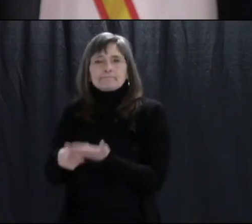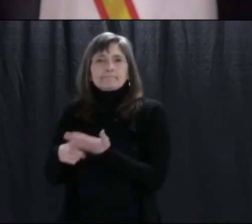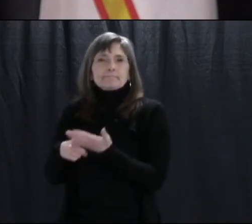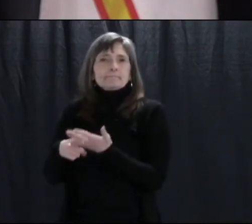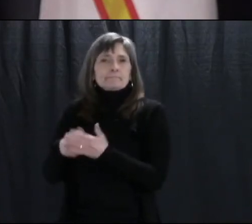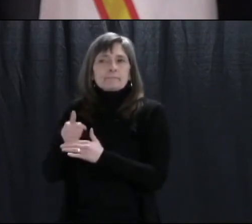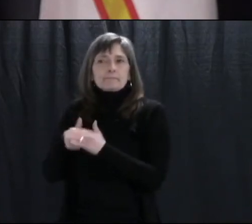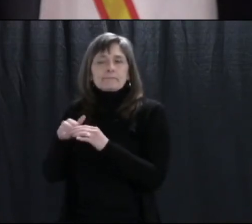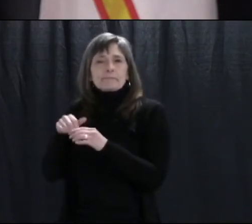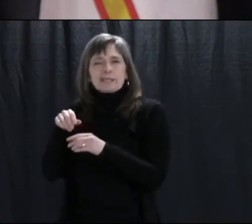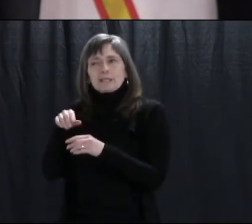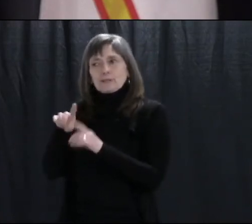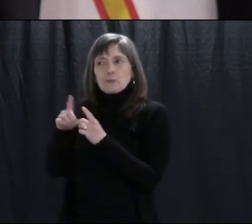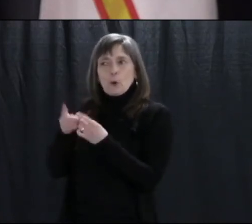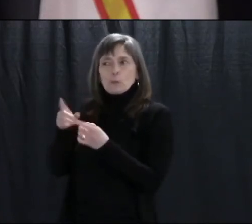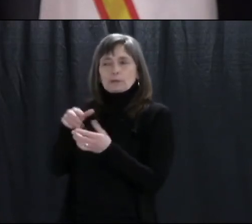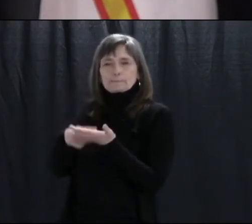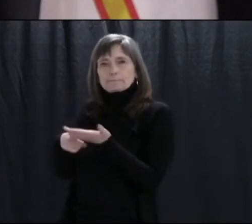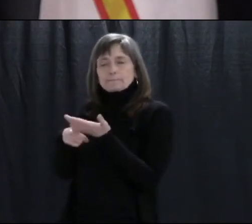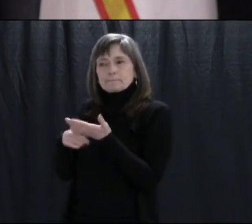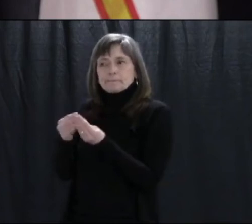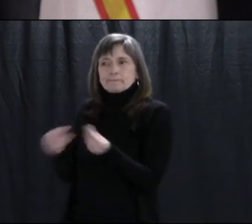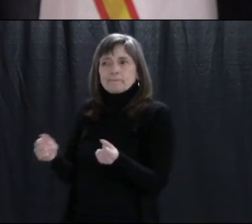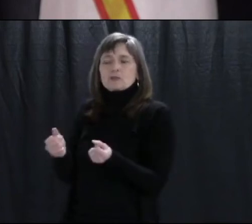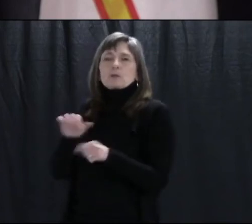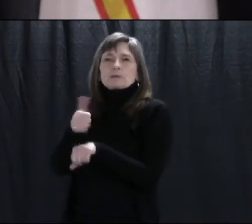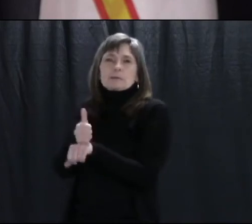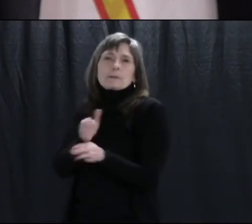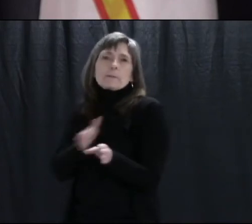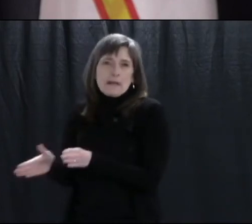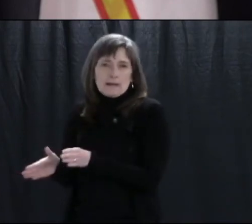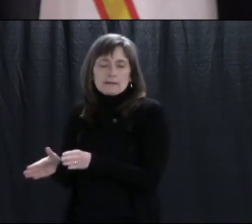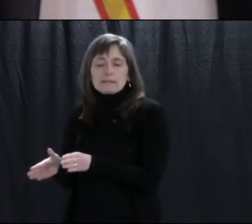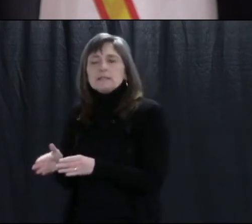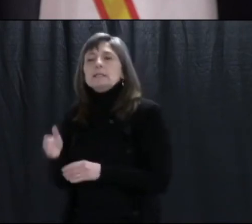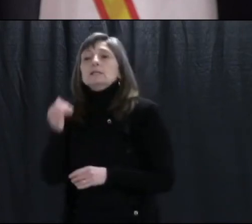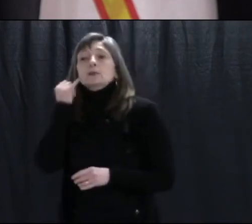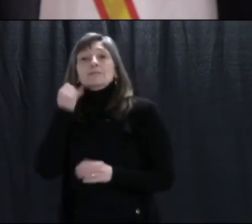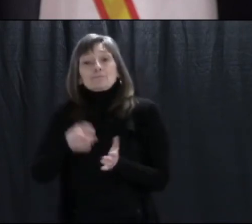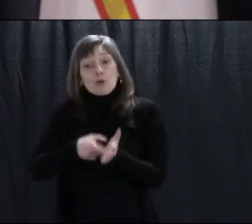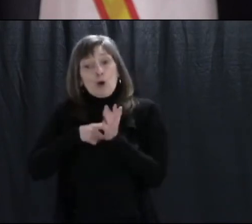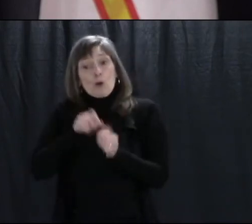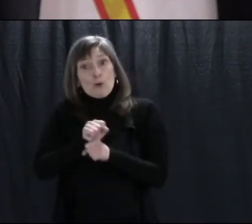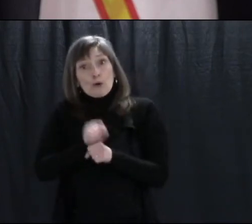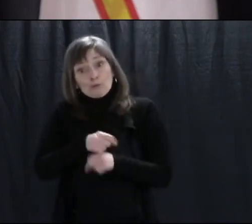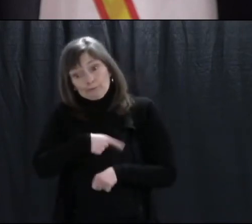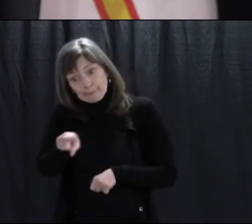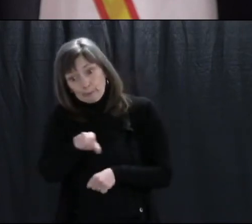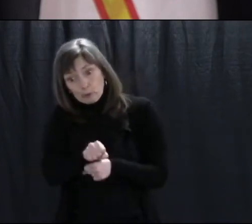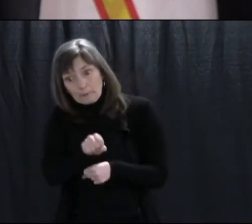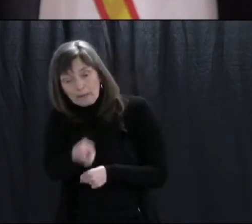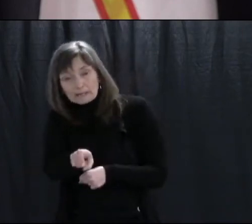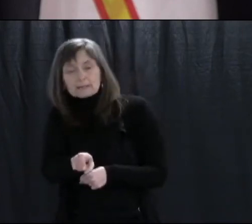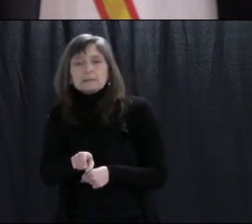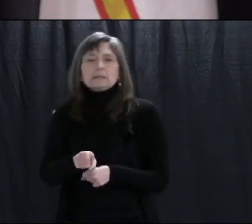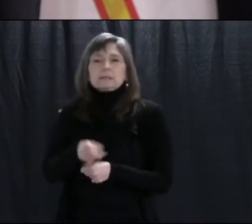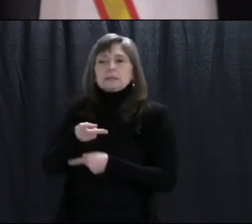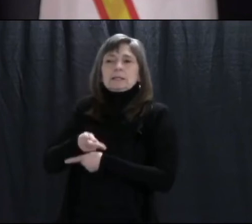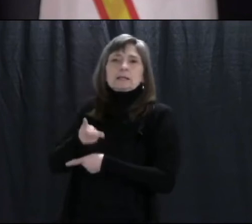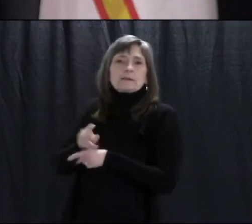within the department now to get a solution so that we can put a plan in place to support the essential workers within our province.